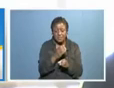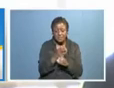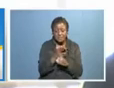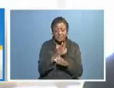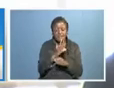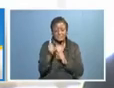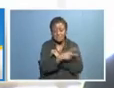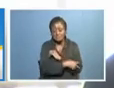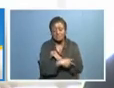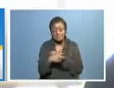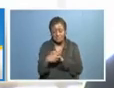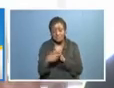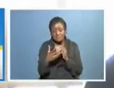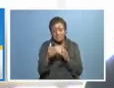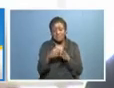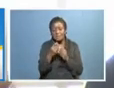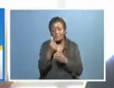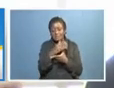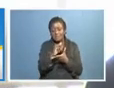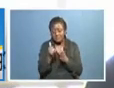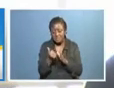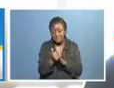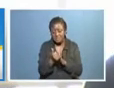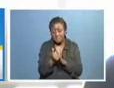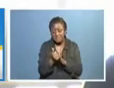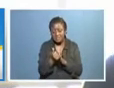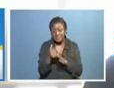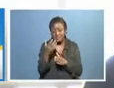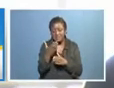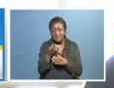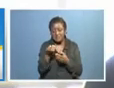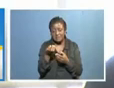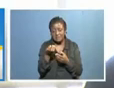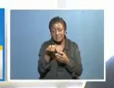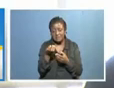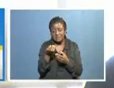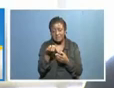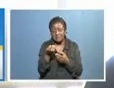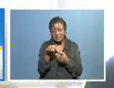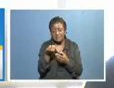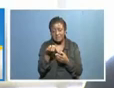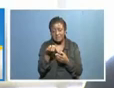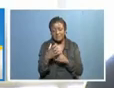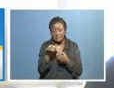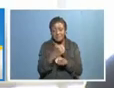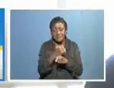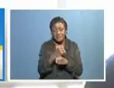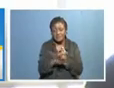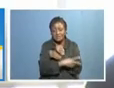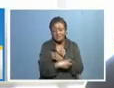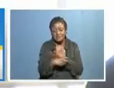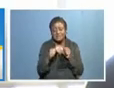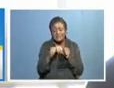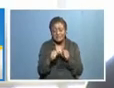taken in most of these incidents. A number of vehicles that were taken are presently